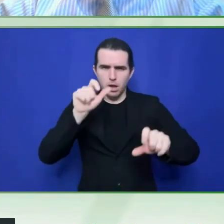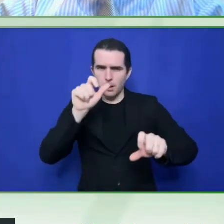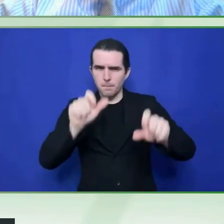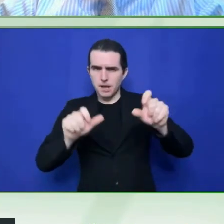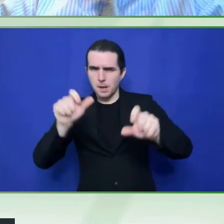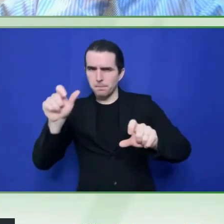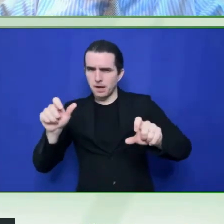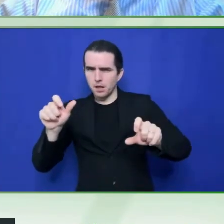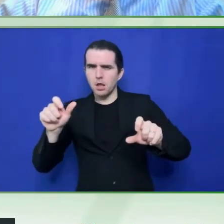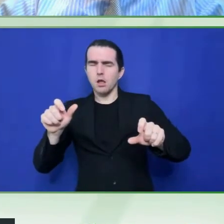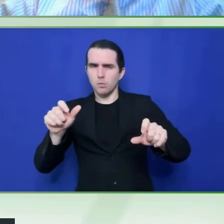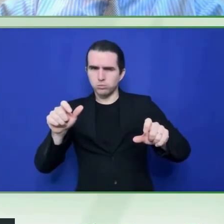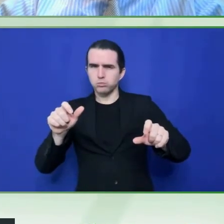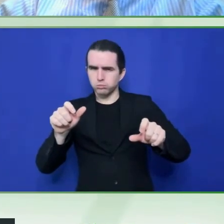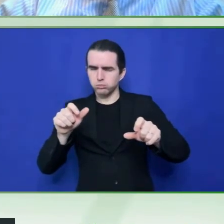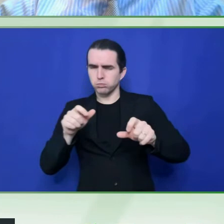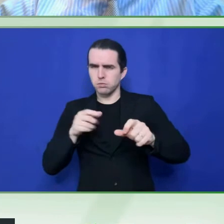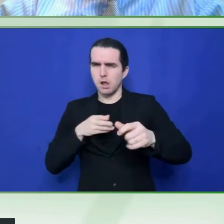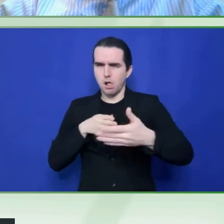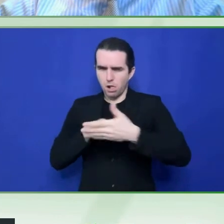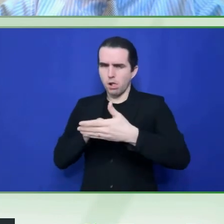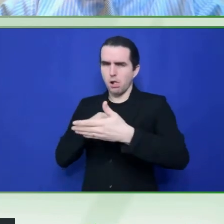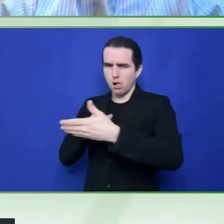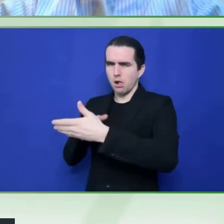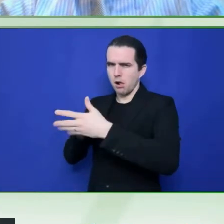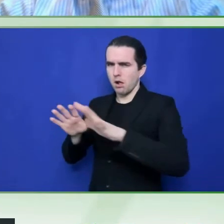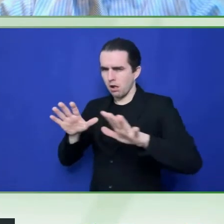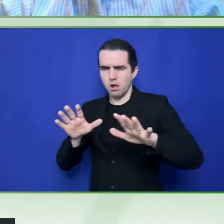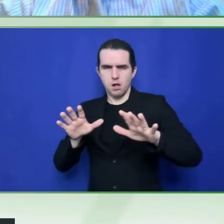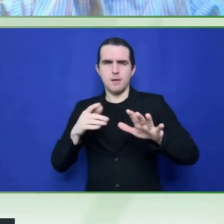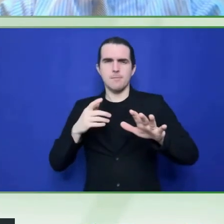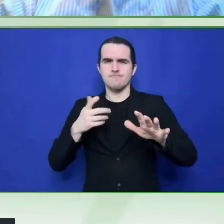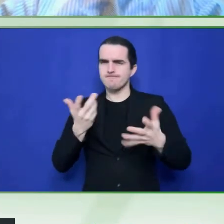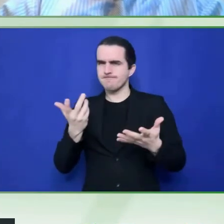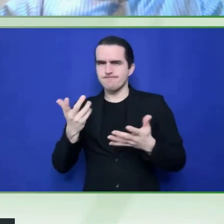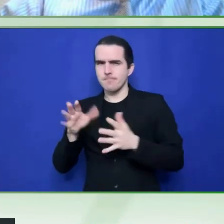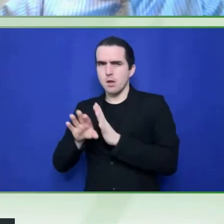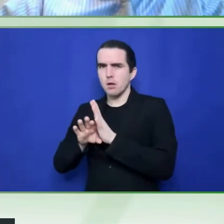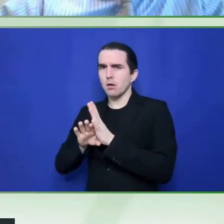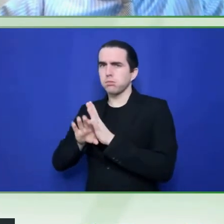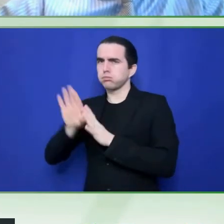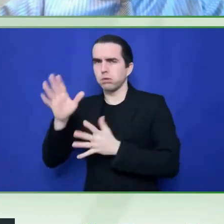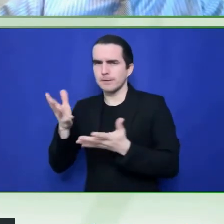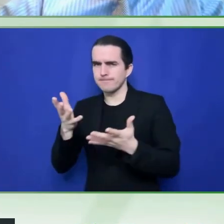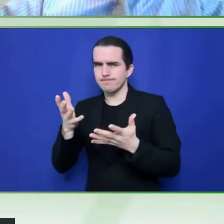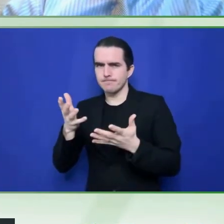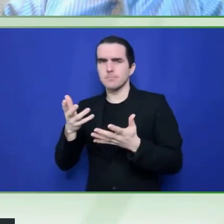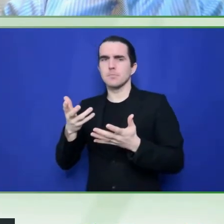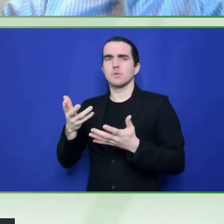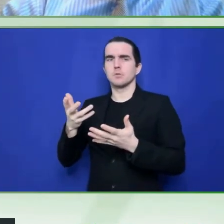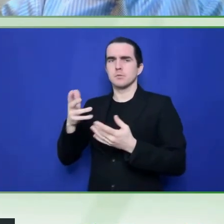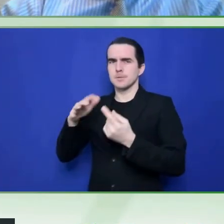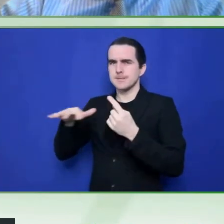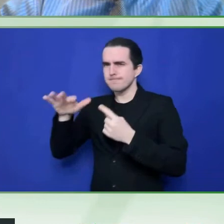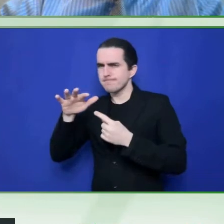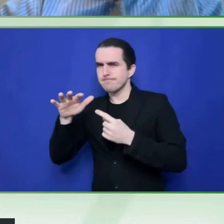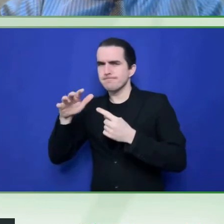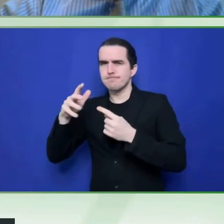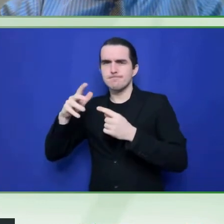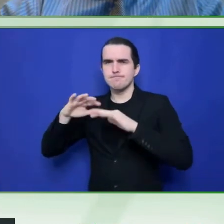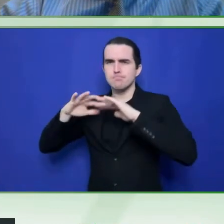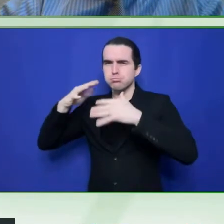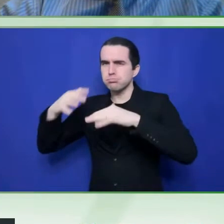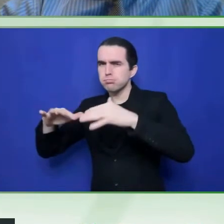for our staff, no loss of time on traffic like it used to be. And therefore, I can talk about